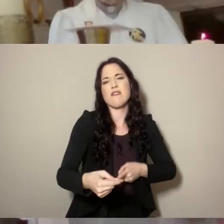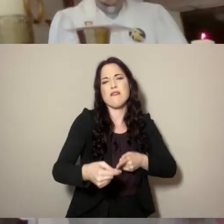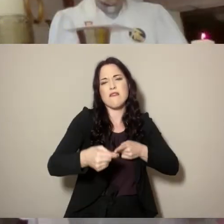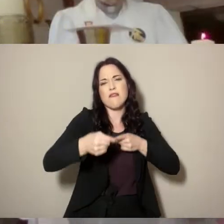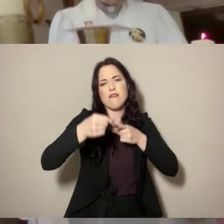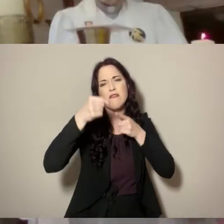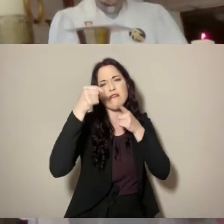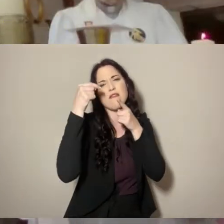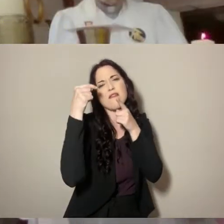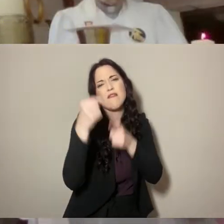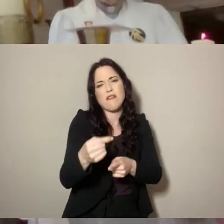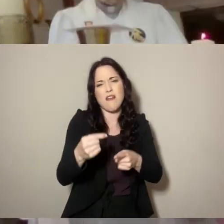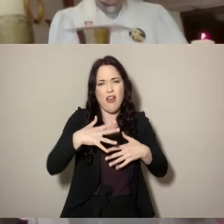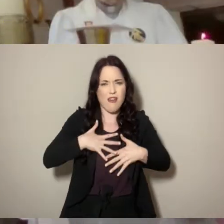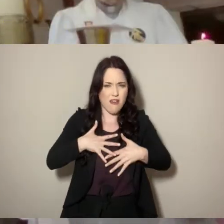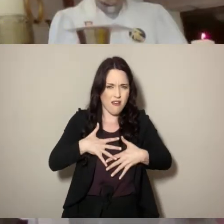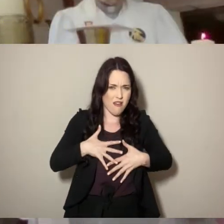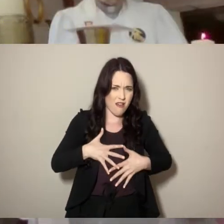Shadows